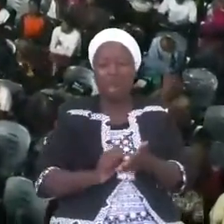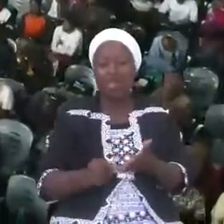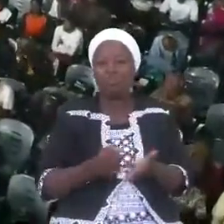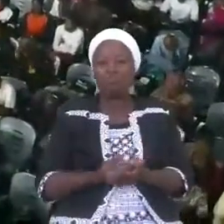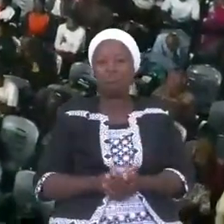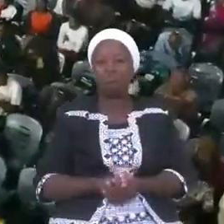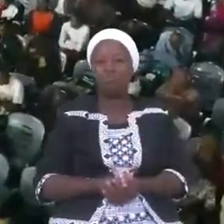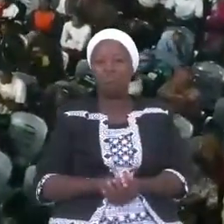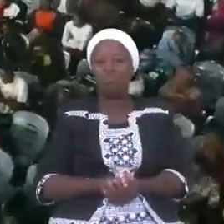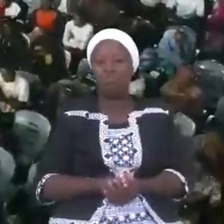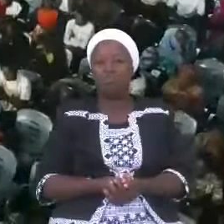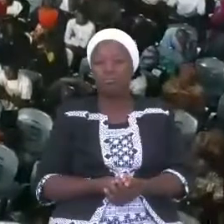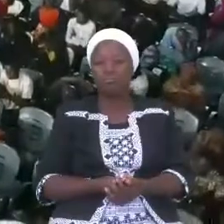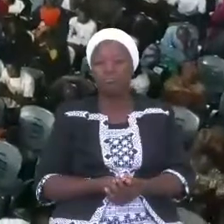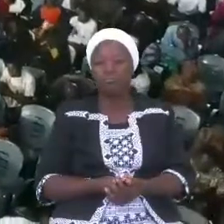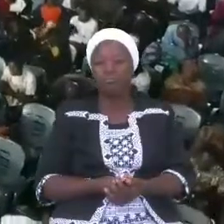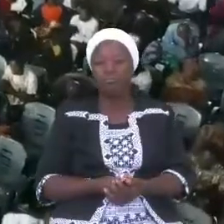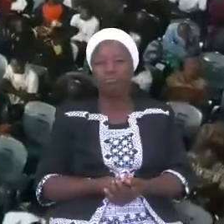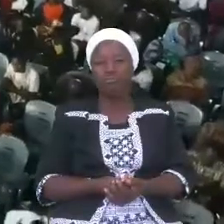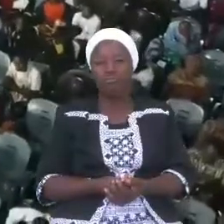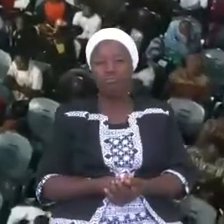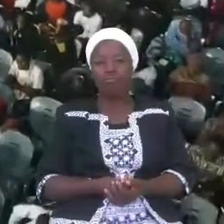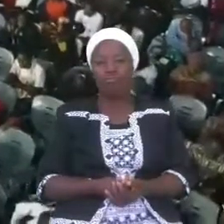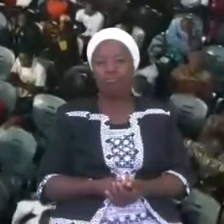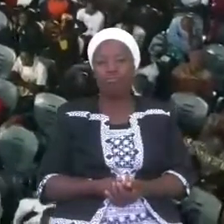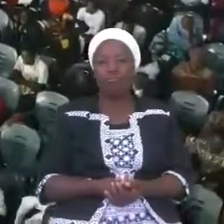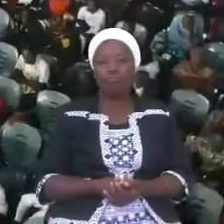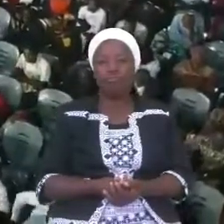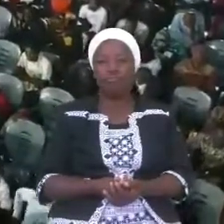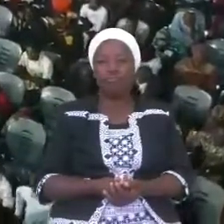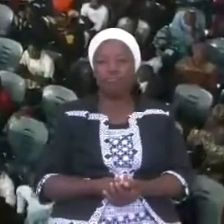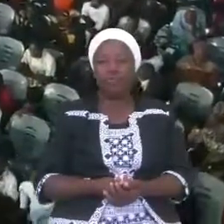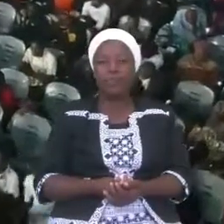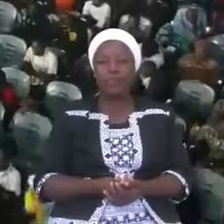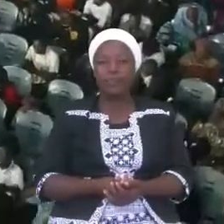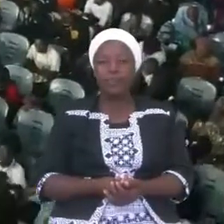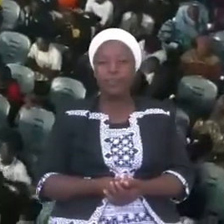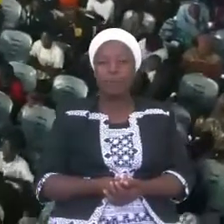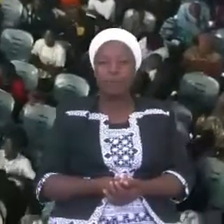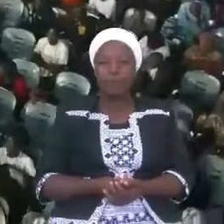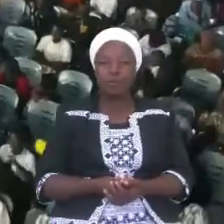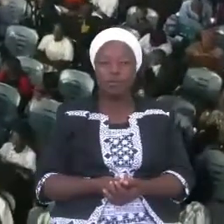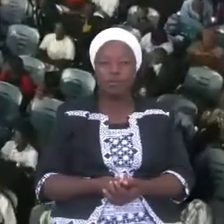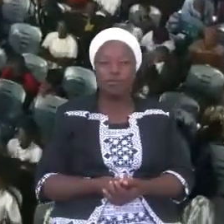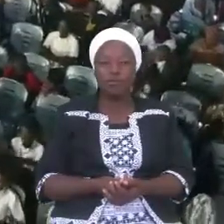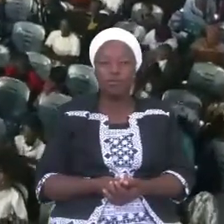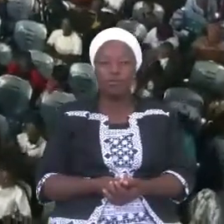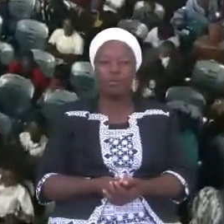As soon as you finish attending to them all, please let out the signal.